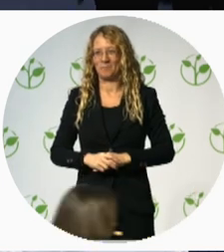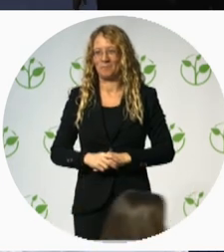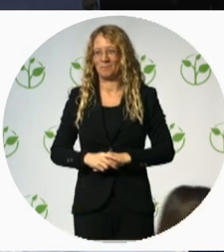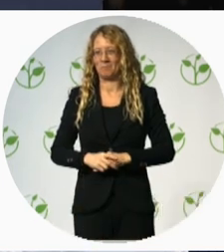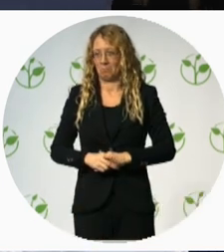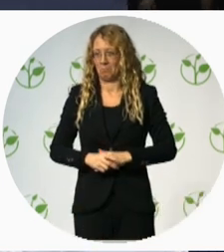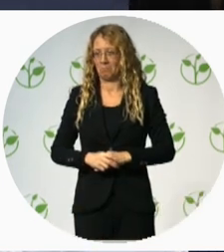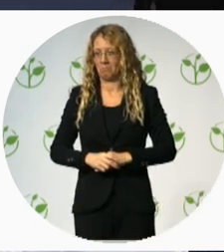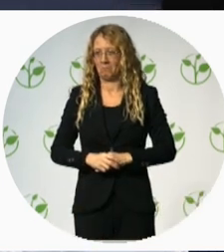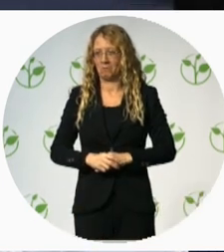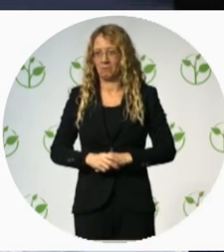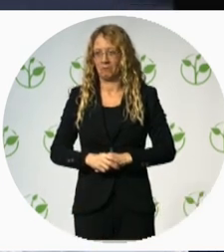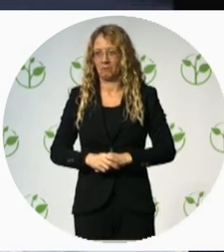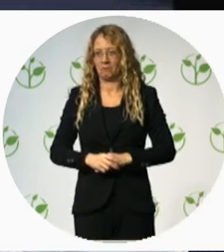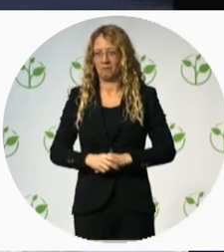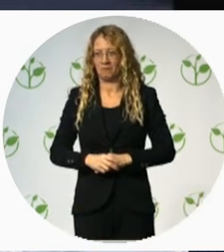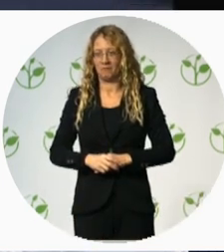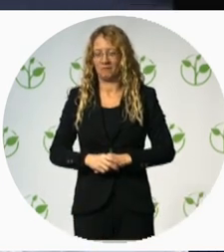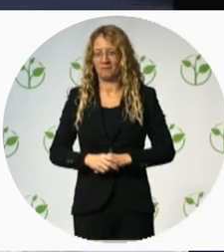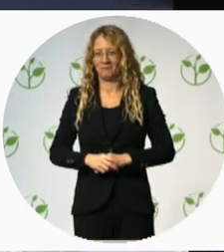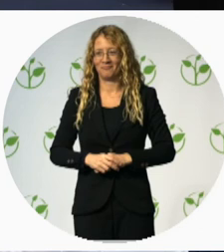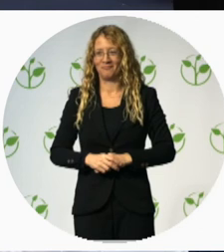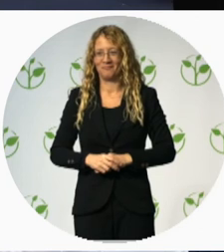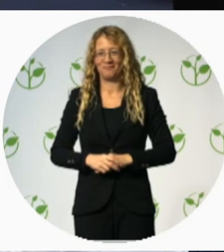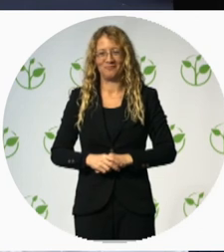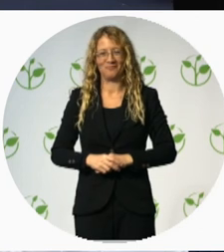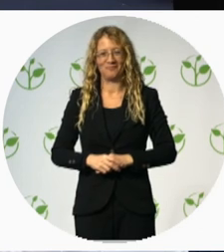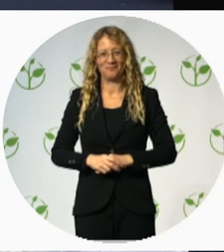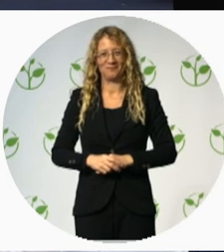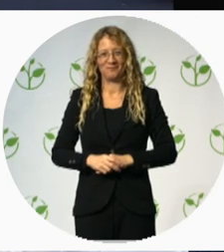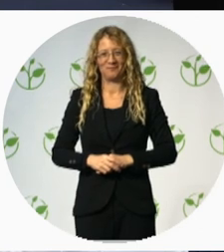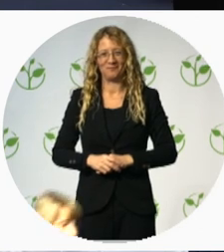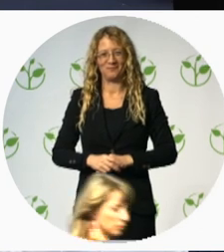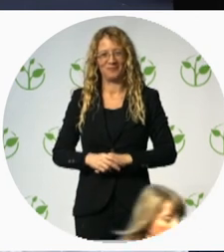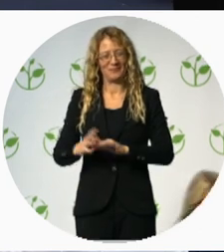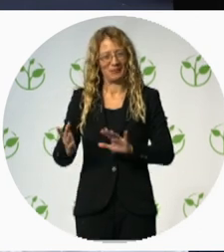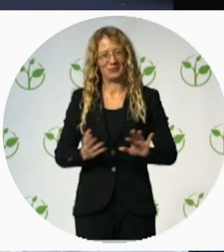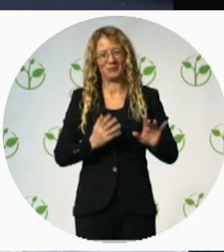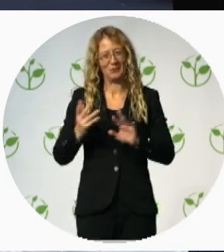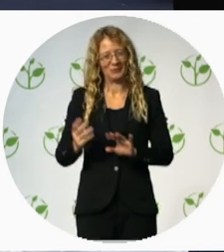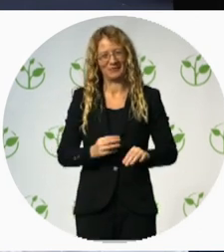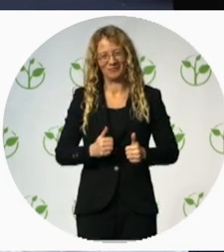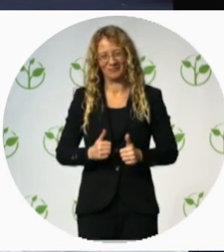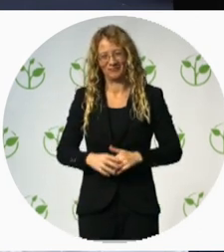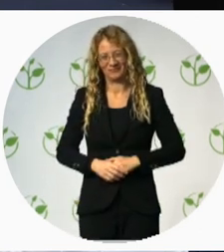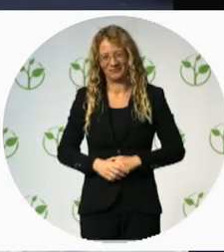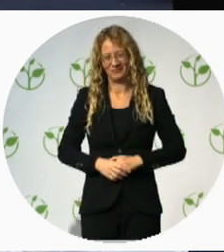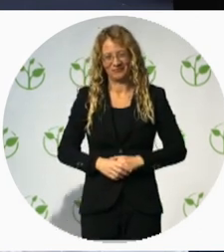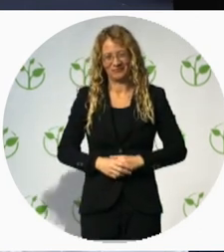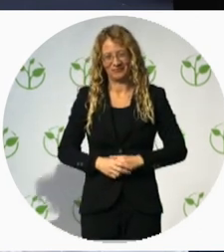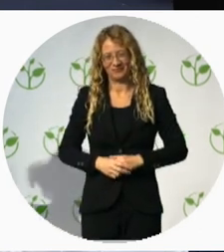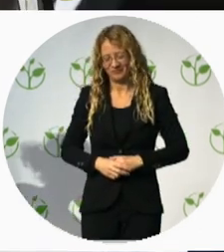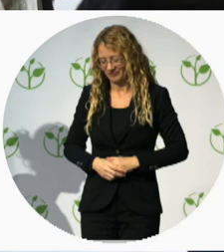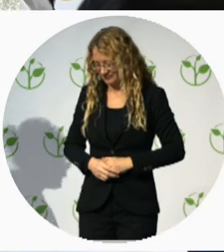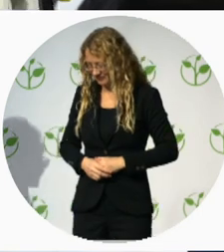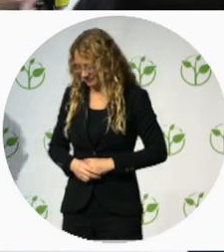Well, now, isn't that incredibly slick? Seriously, that is incredible. Thank you so much for all of